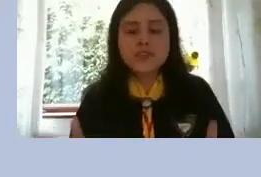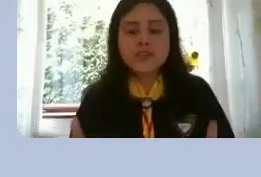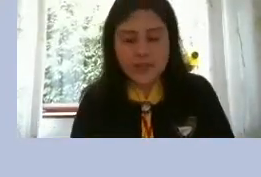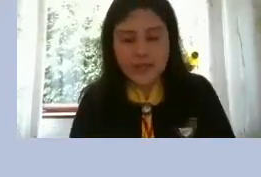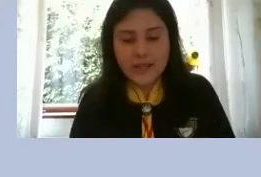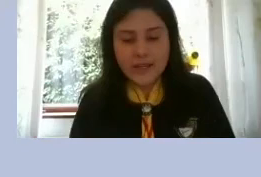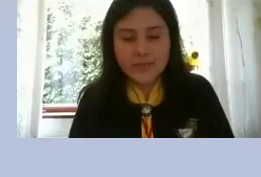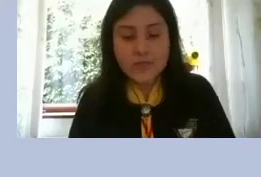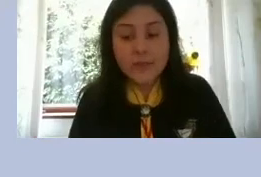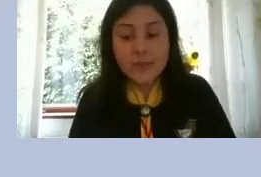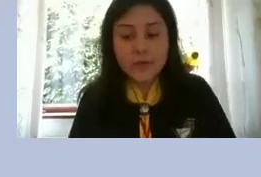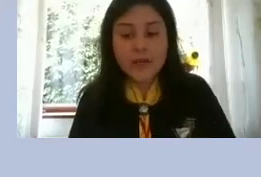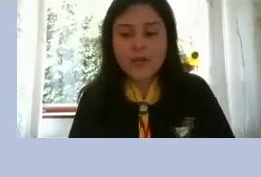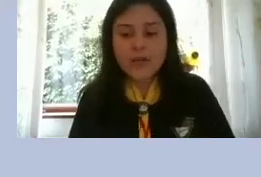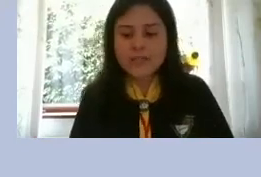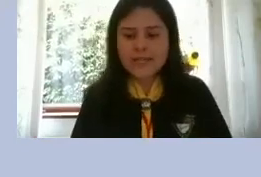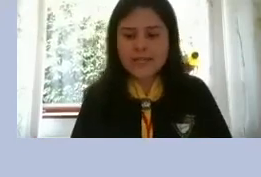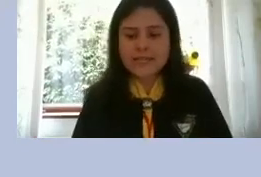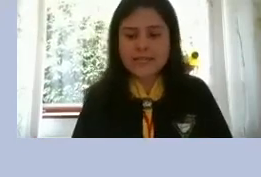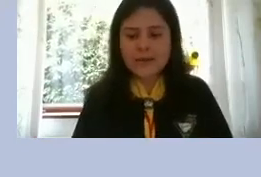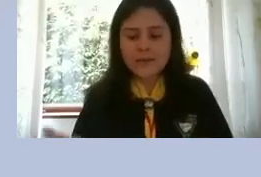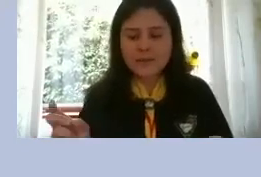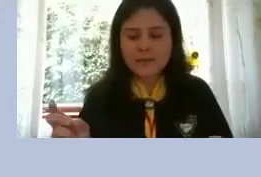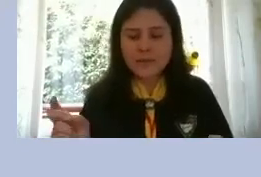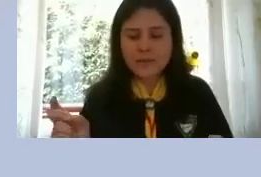the rainbow, the colors is